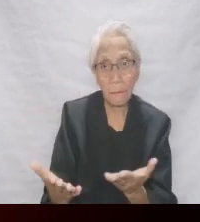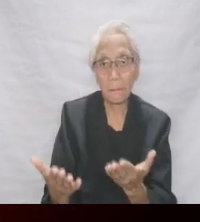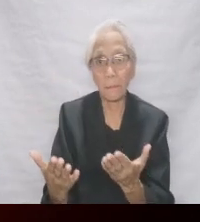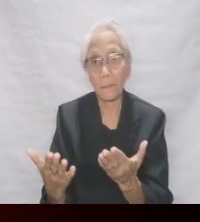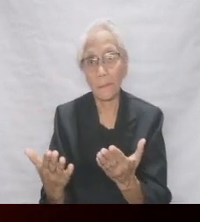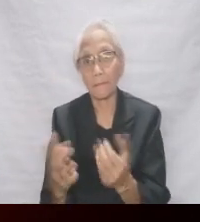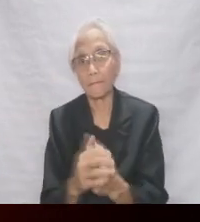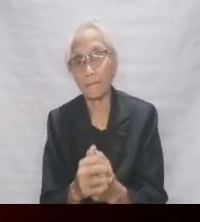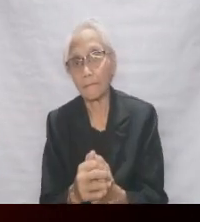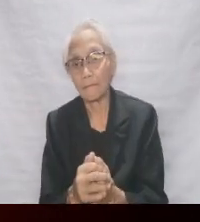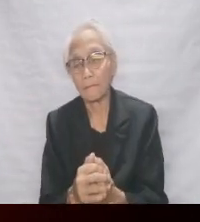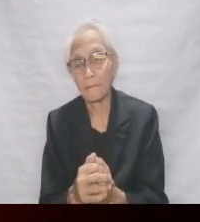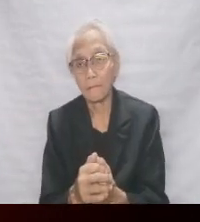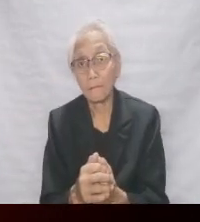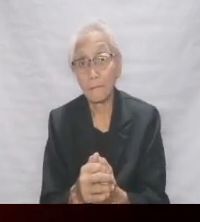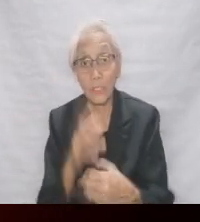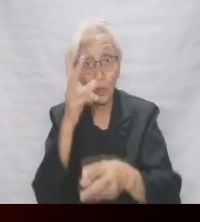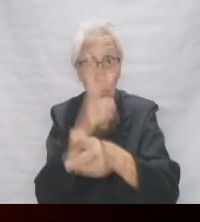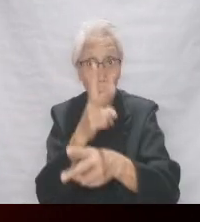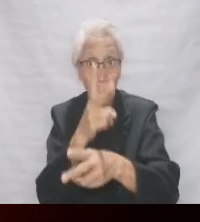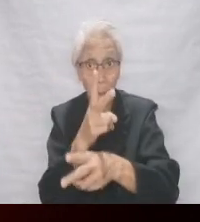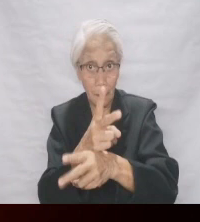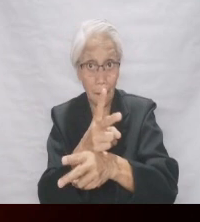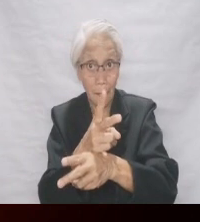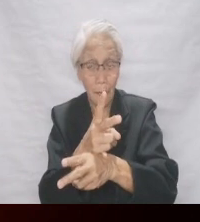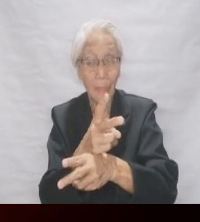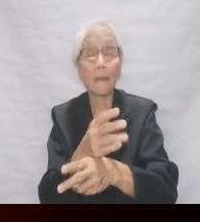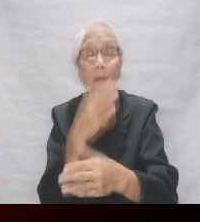is that similar forces are subconsciously shaping the way you think.